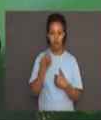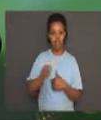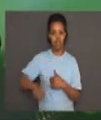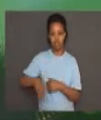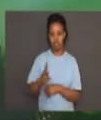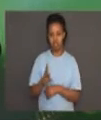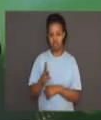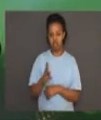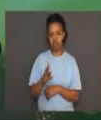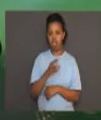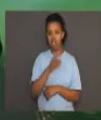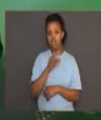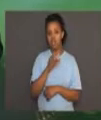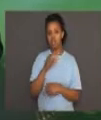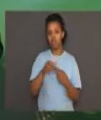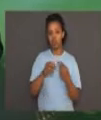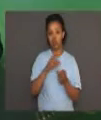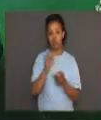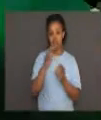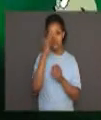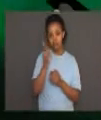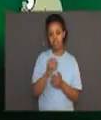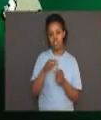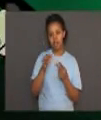plant and explain why you chose it.